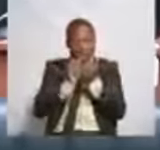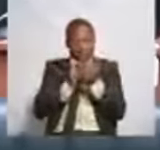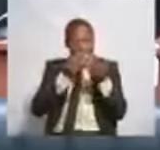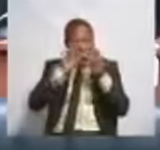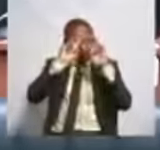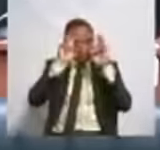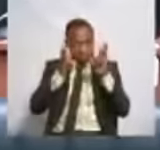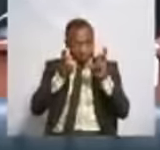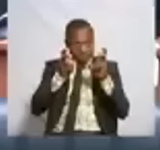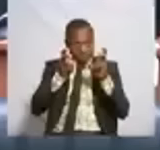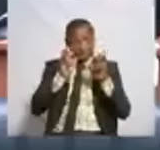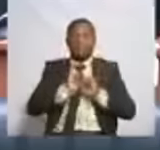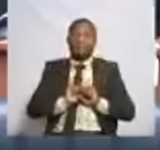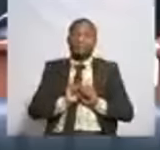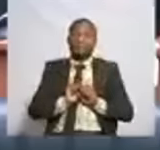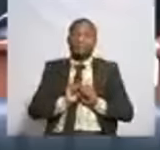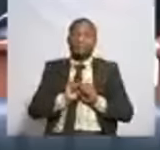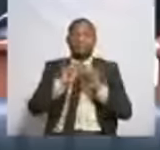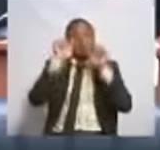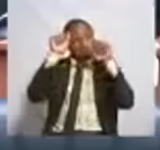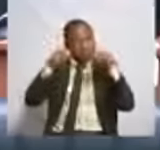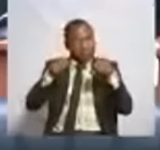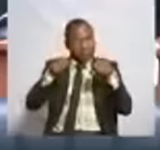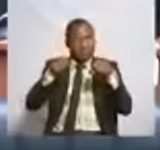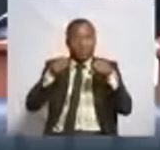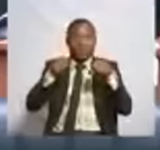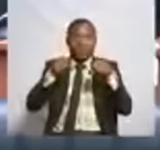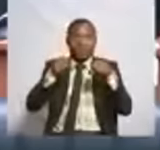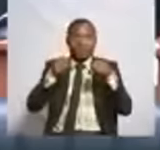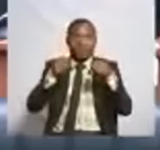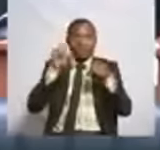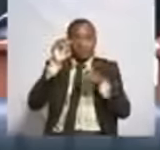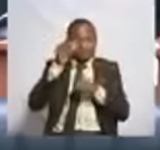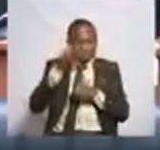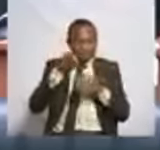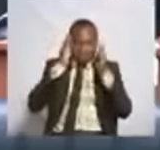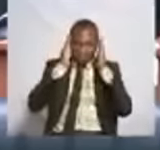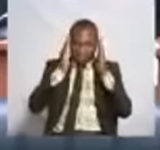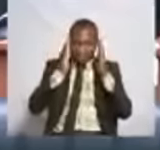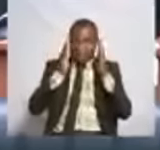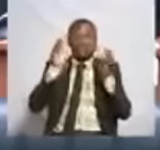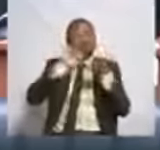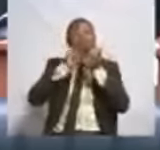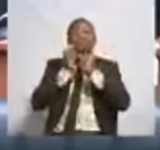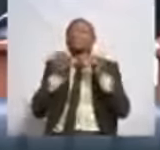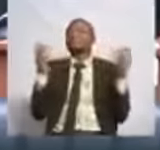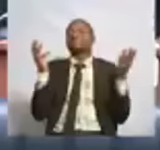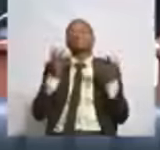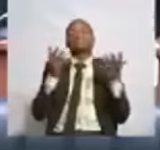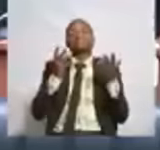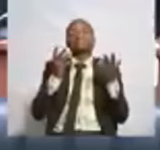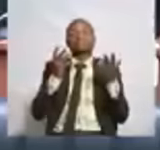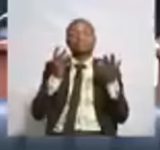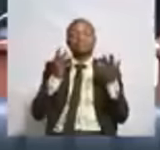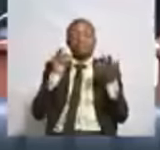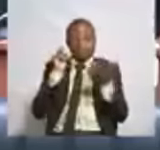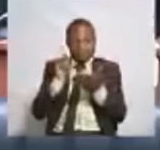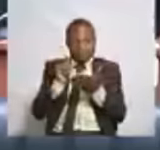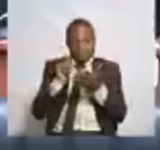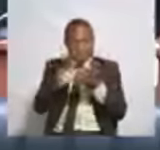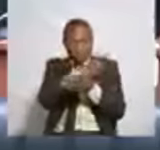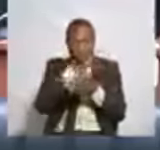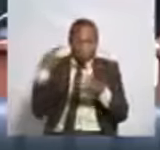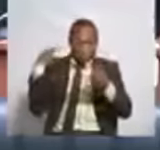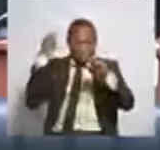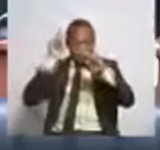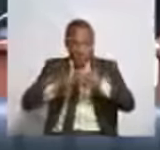motion. That I can bet my bottom kwacha. There's no crisis to warrant this August House